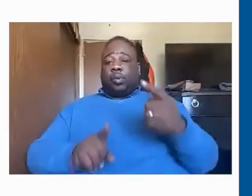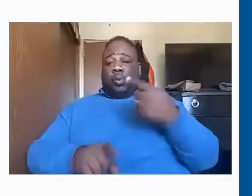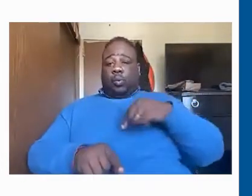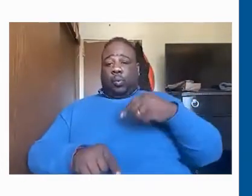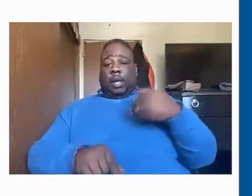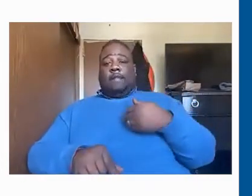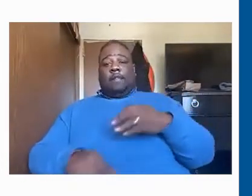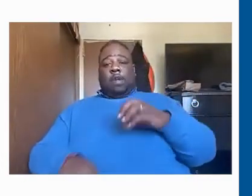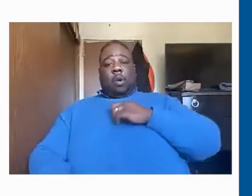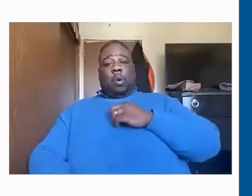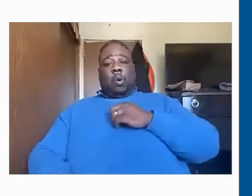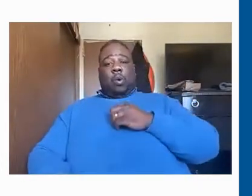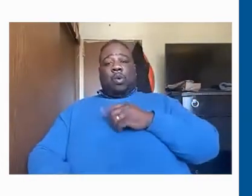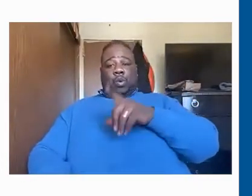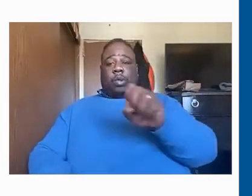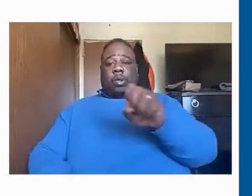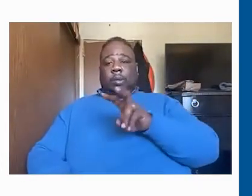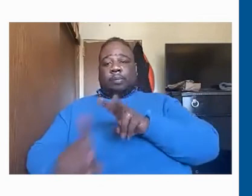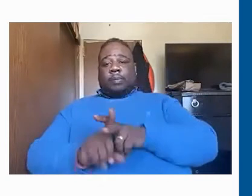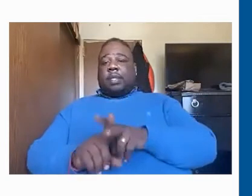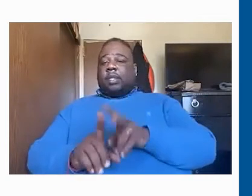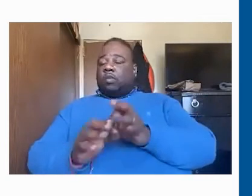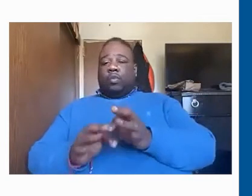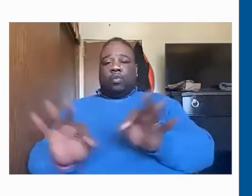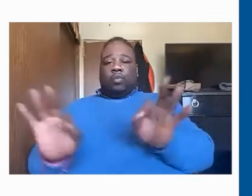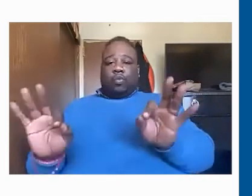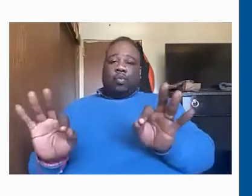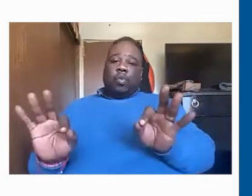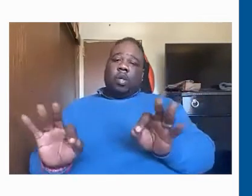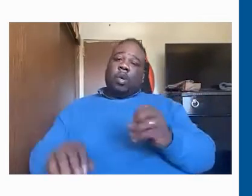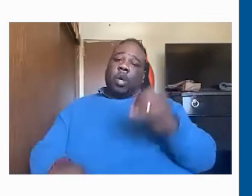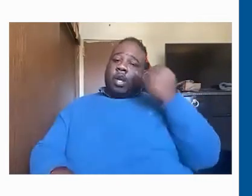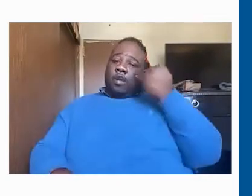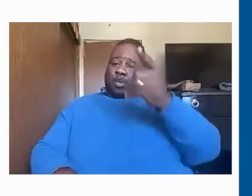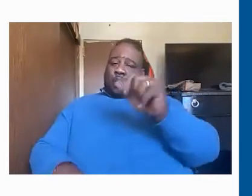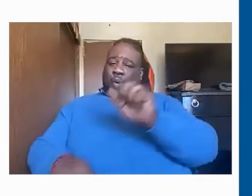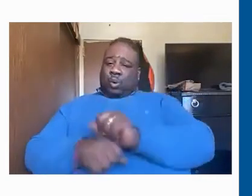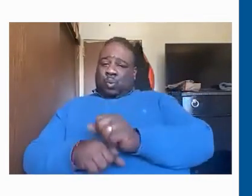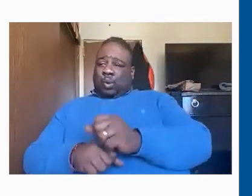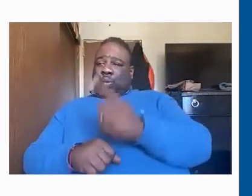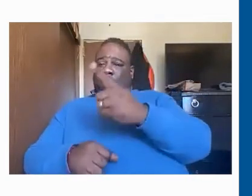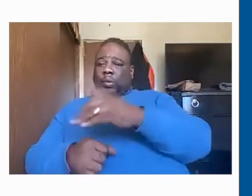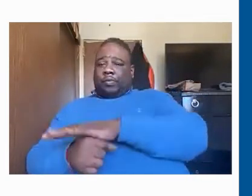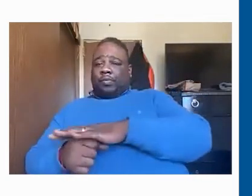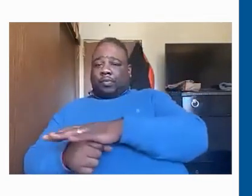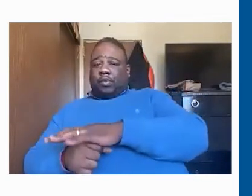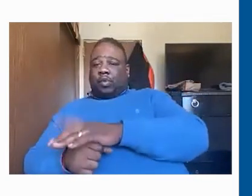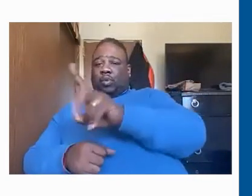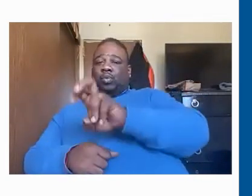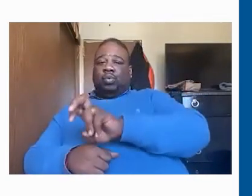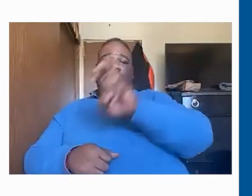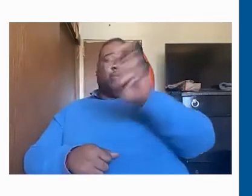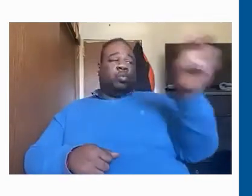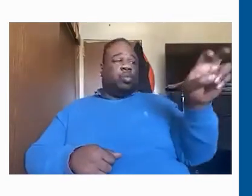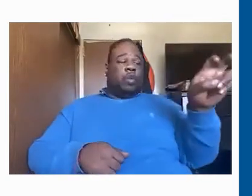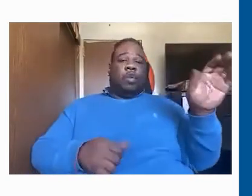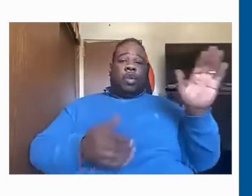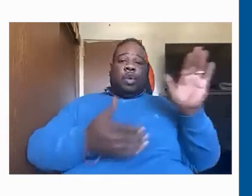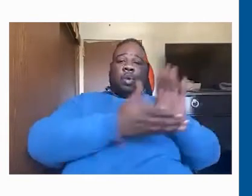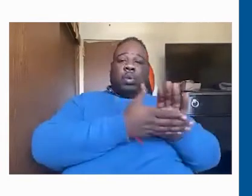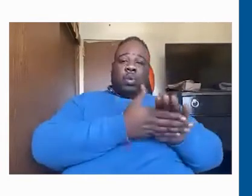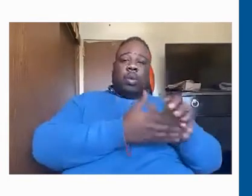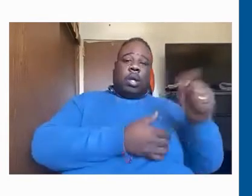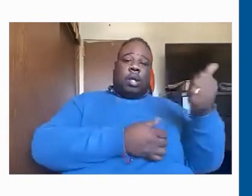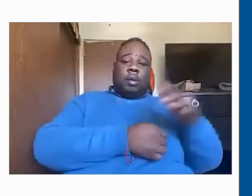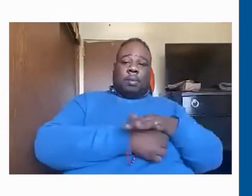charge, where if you're working in one location, you travel to school in another location, you can have up to 5 zip codes where you receive